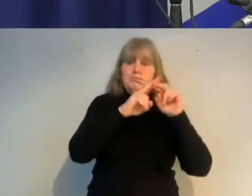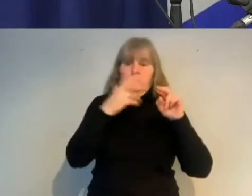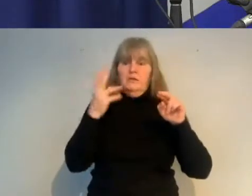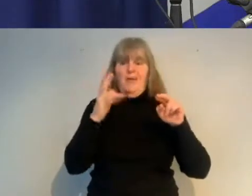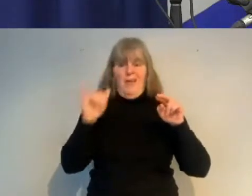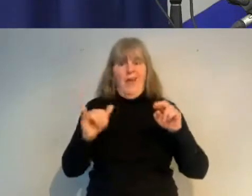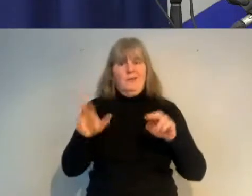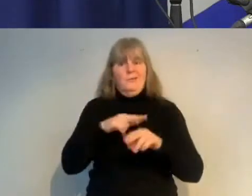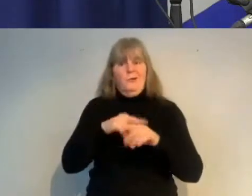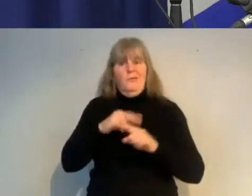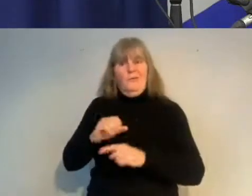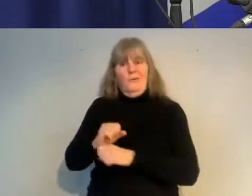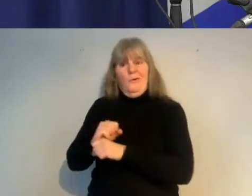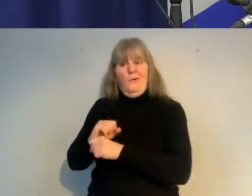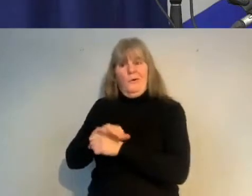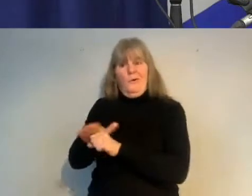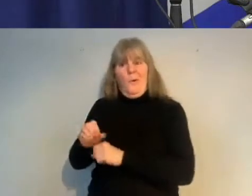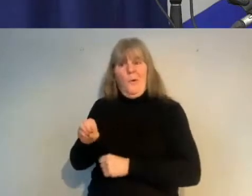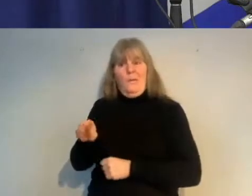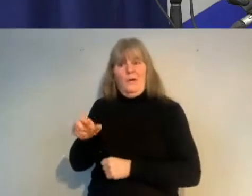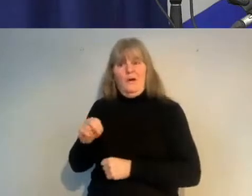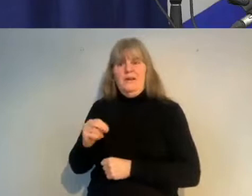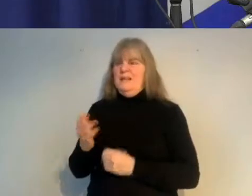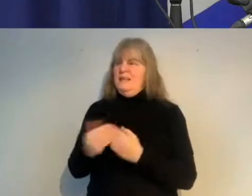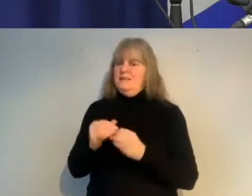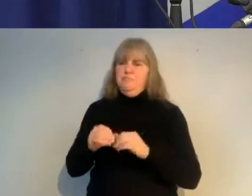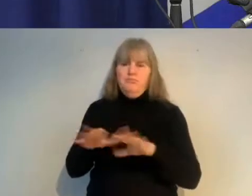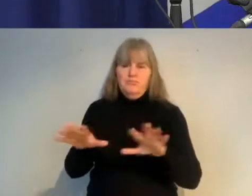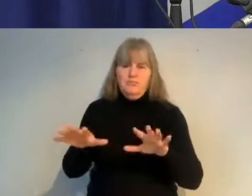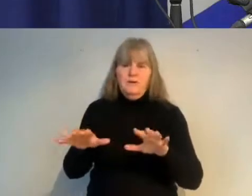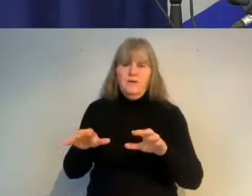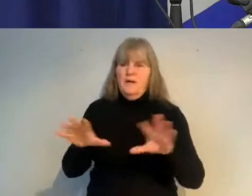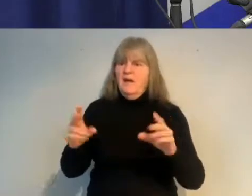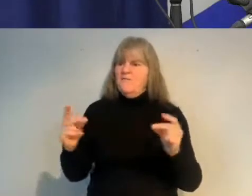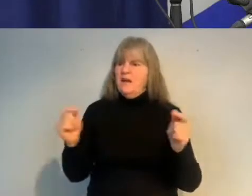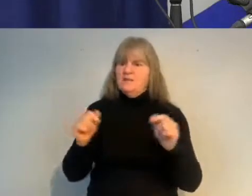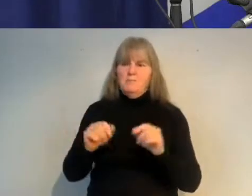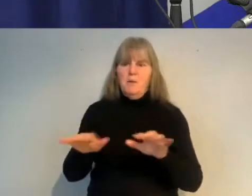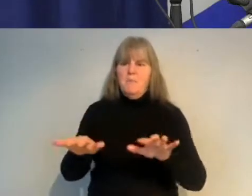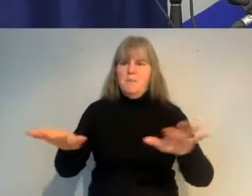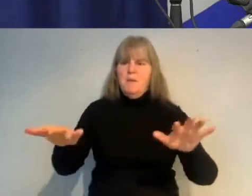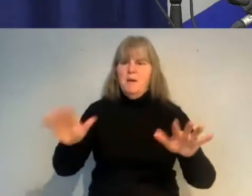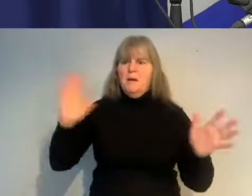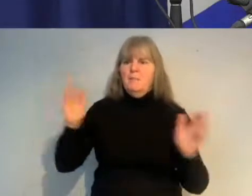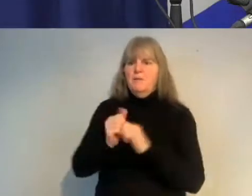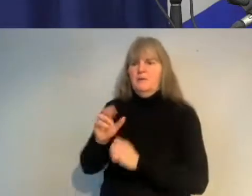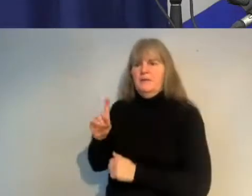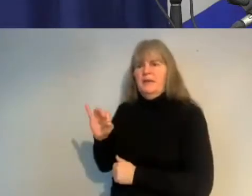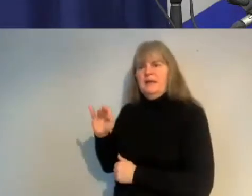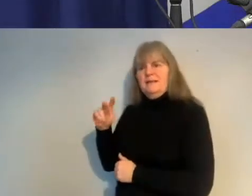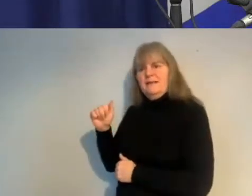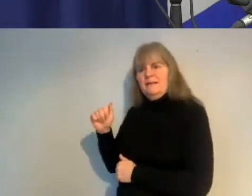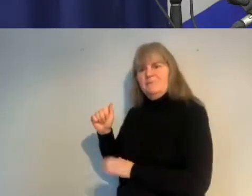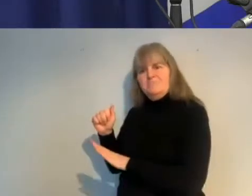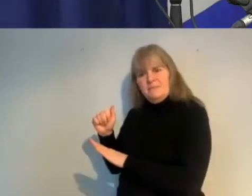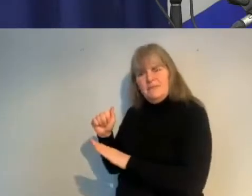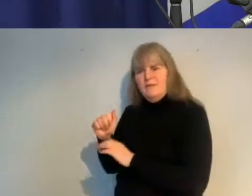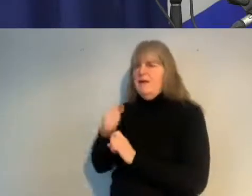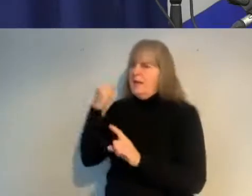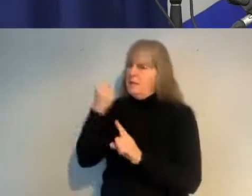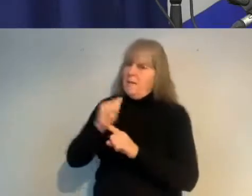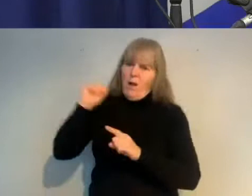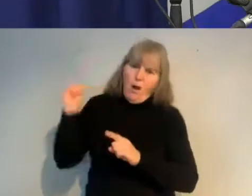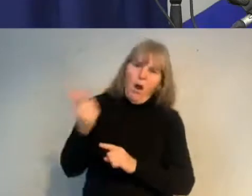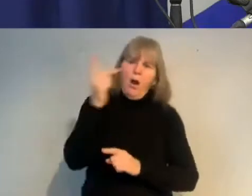Omicron is highly transmissible. It spreads wider and faster than Delta. It can affect all people, even those